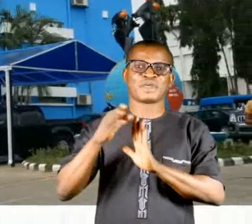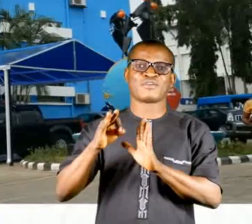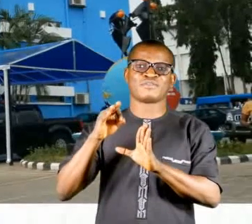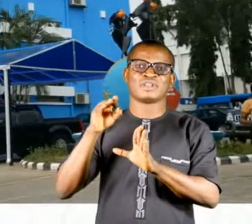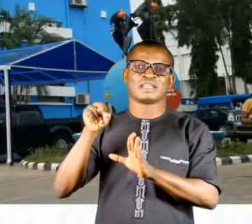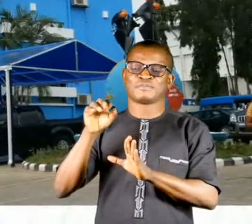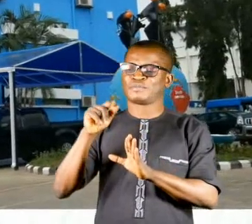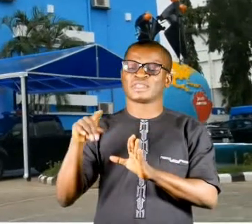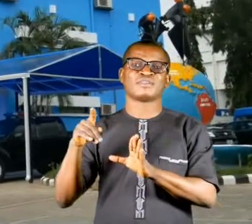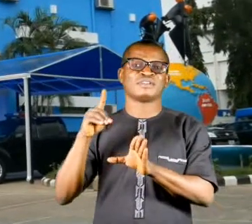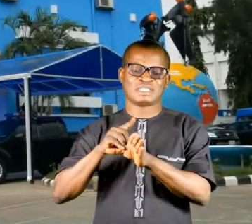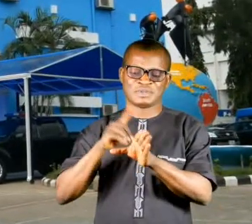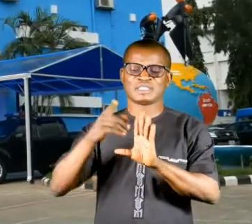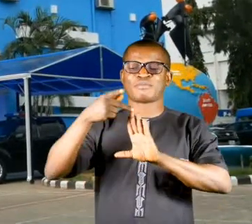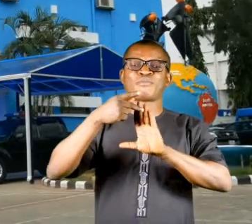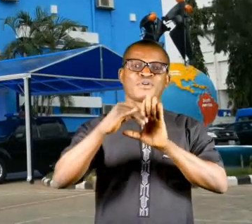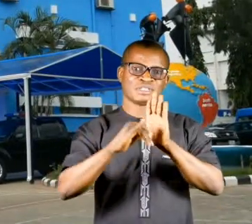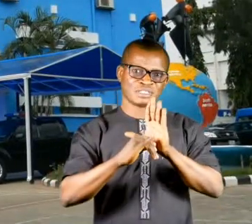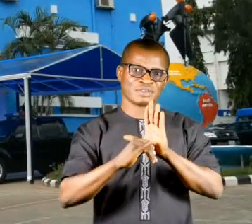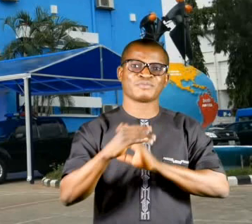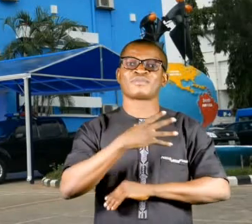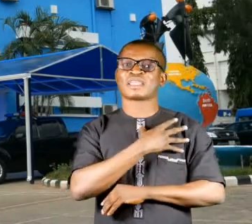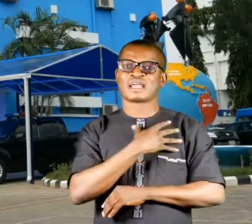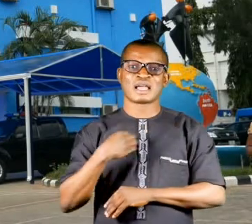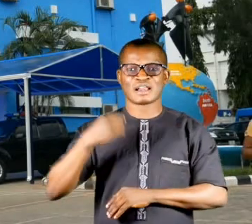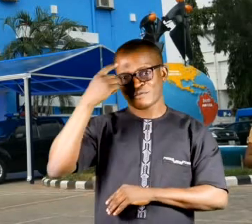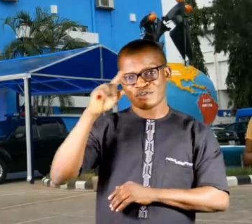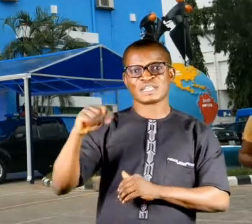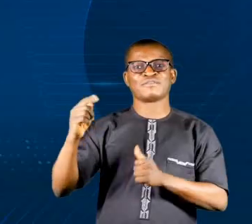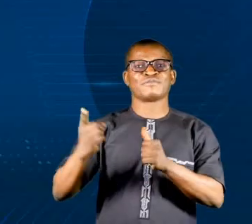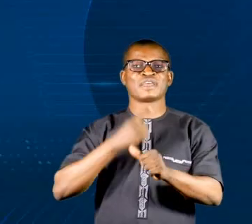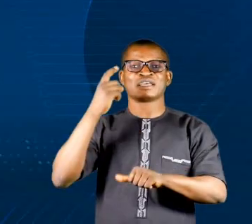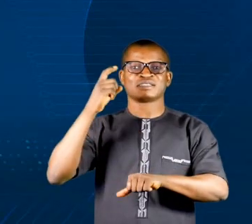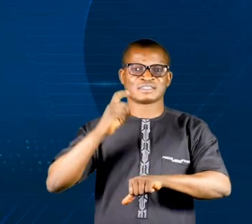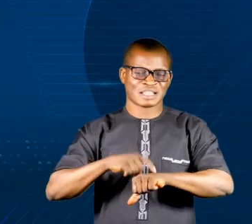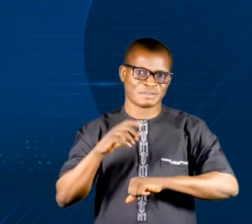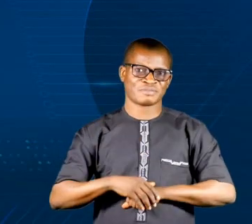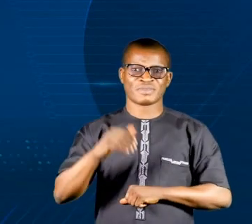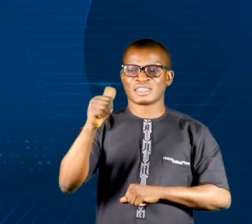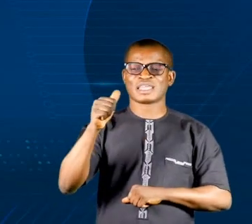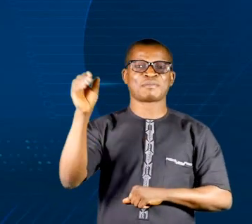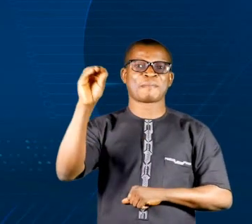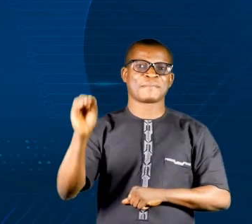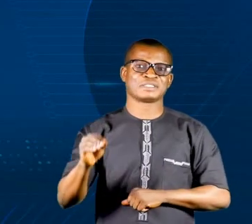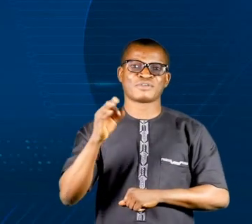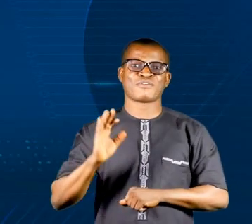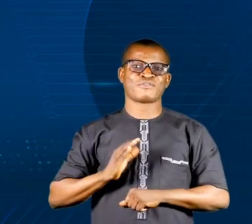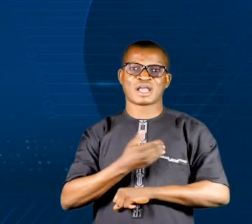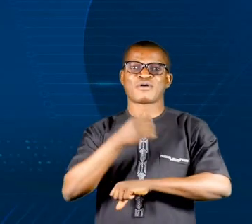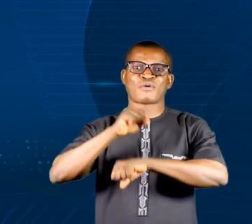NAPTIP's disability policy. And for the first time, 10% of